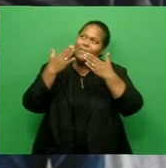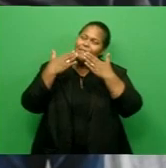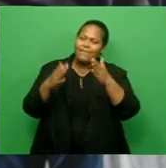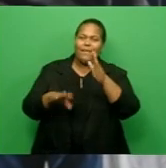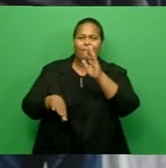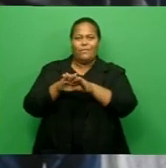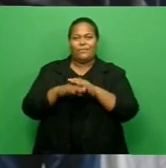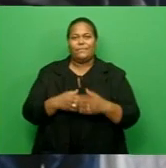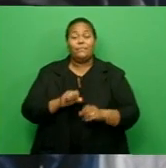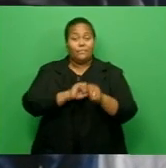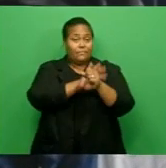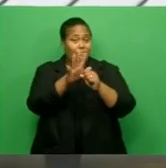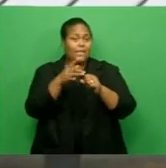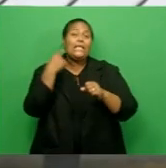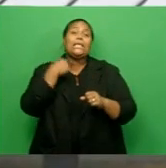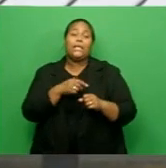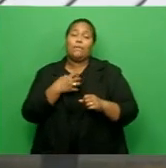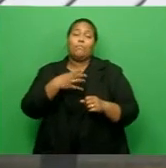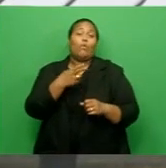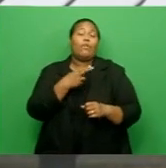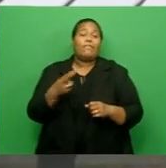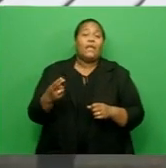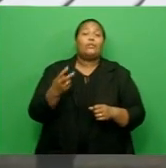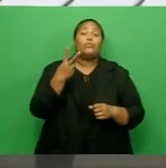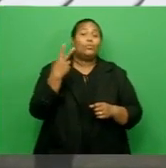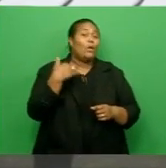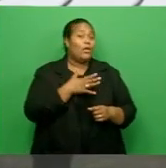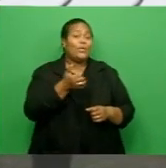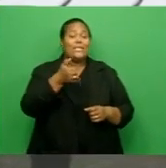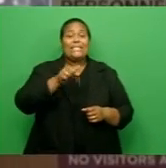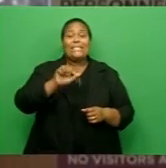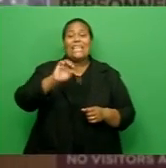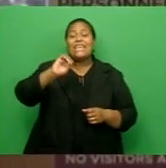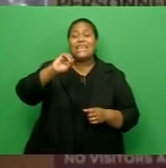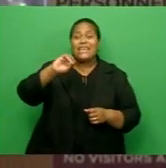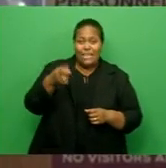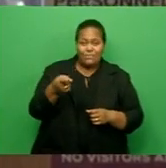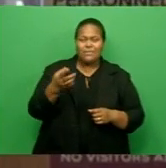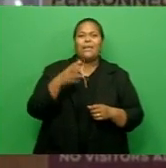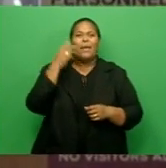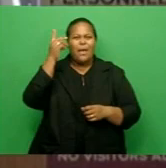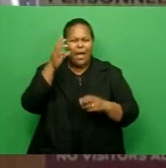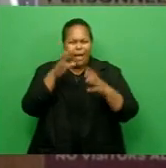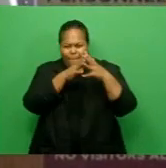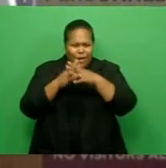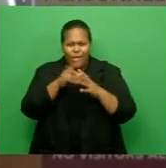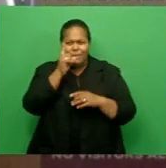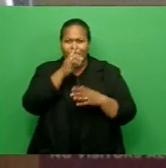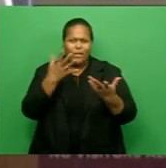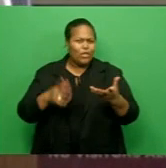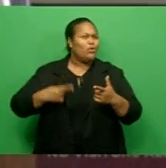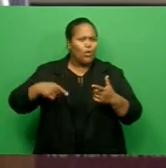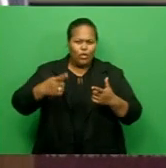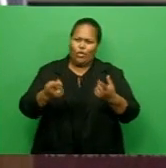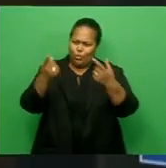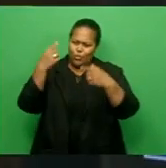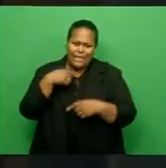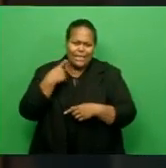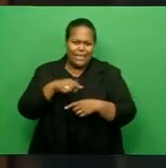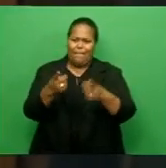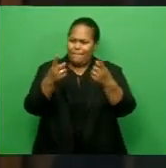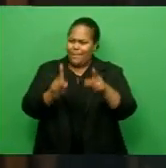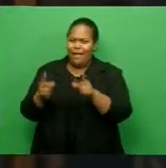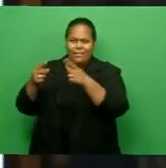the coronavirus has killed more than 260,000 Americans and continues its unrelenting damage across the country.